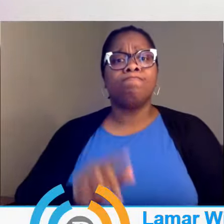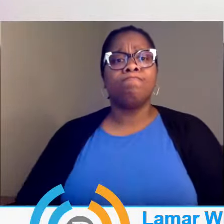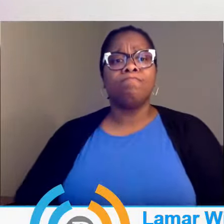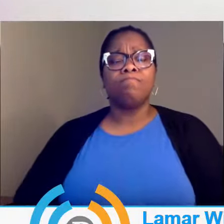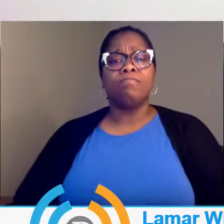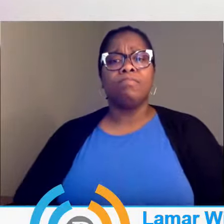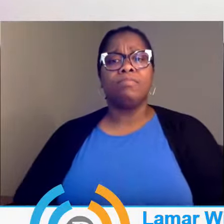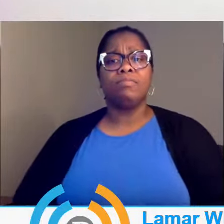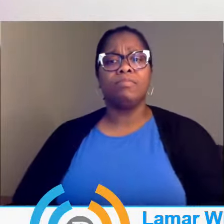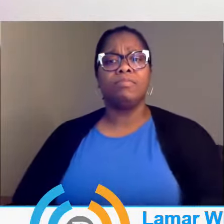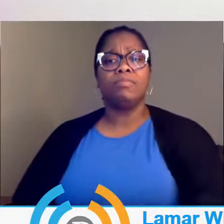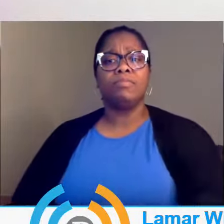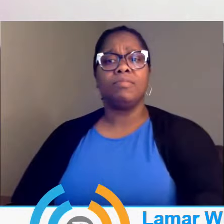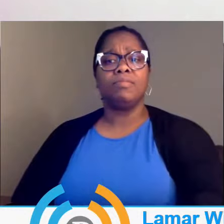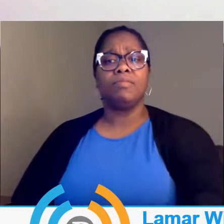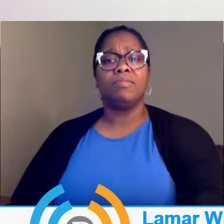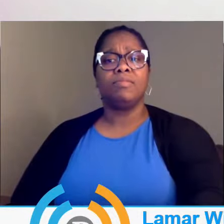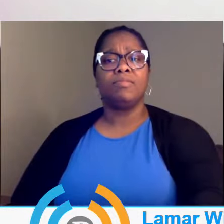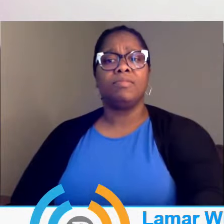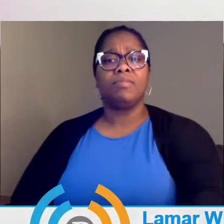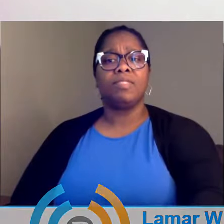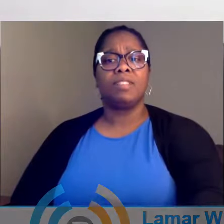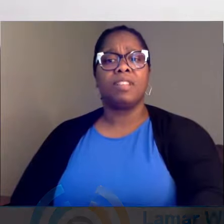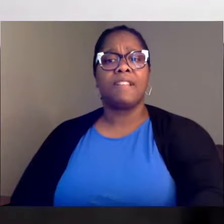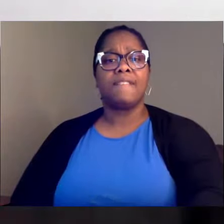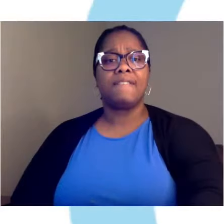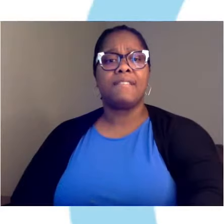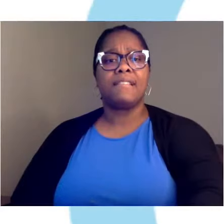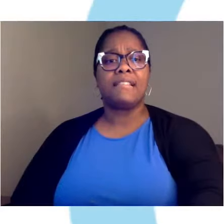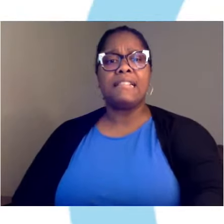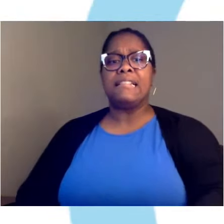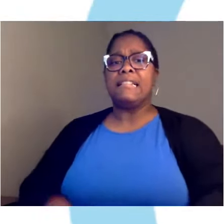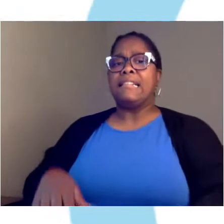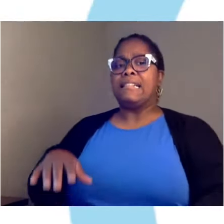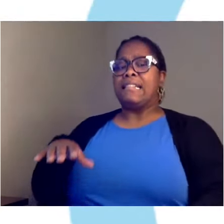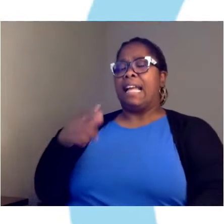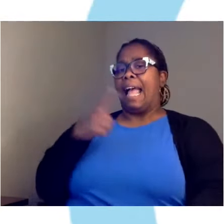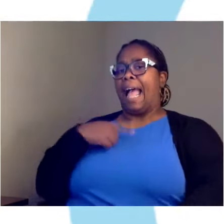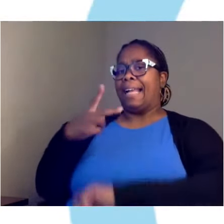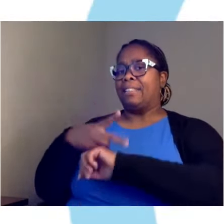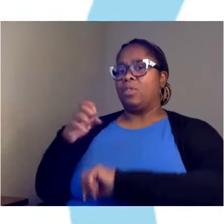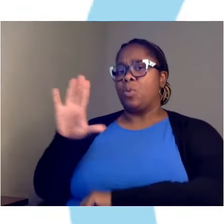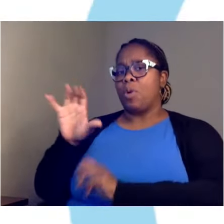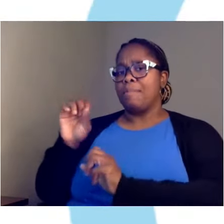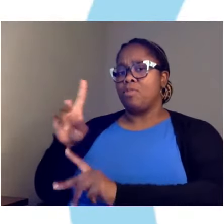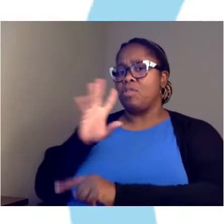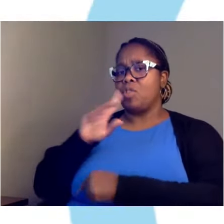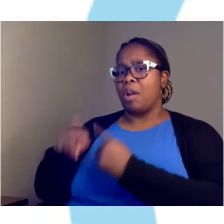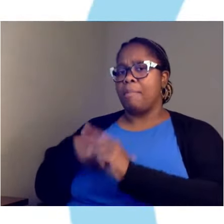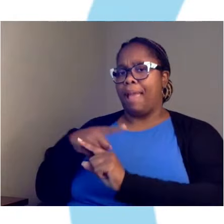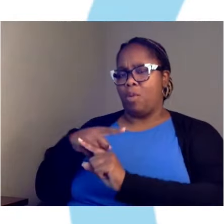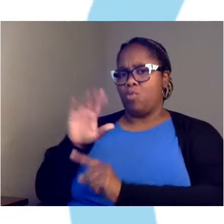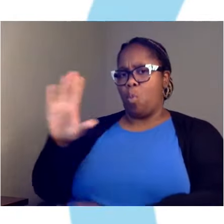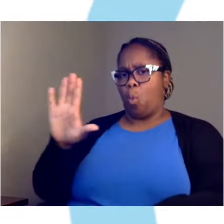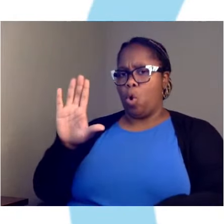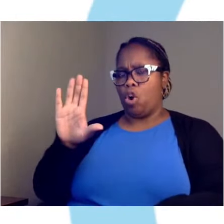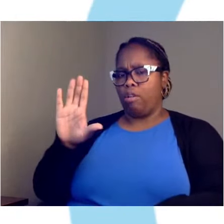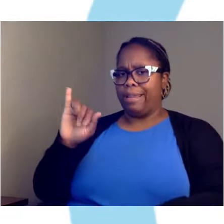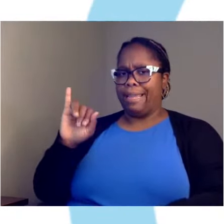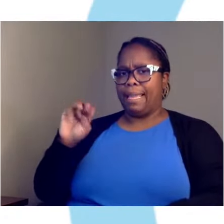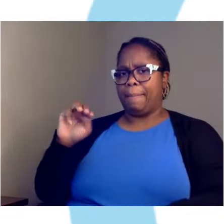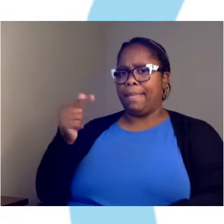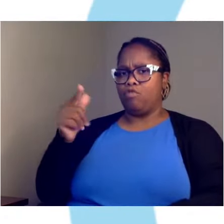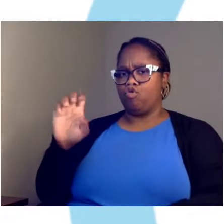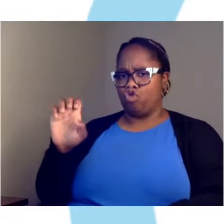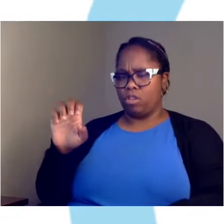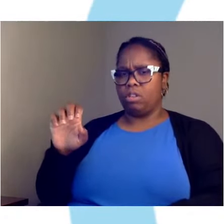Appreciate that. I also stole your opportunity to talk about your image, and really what tells